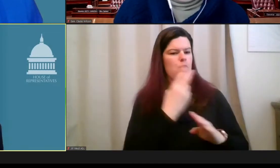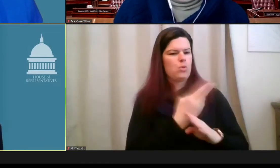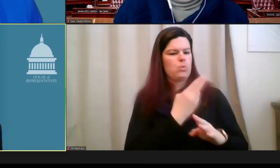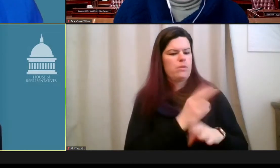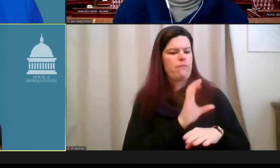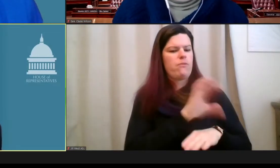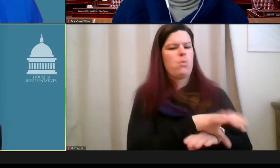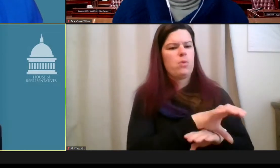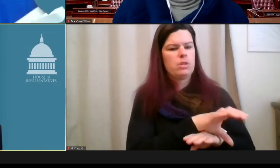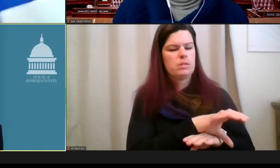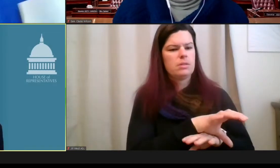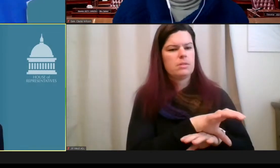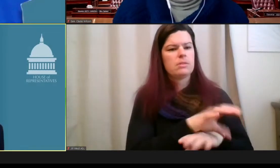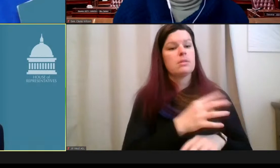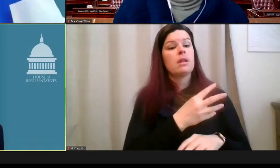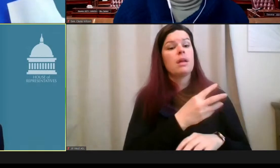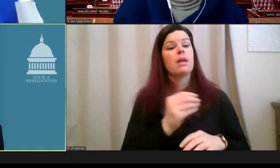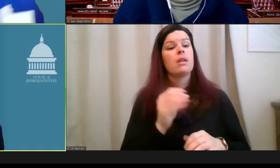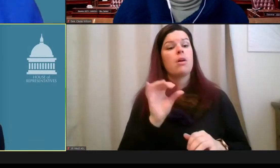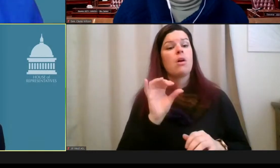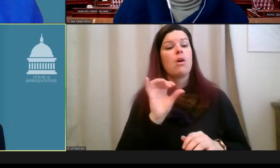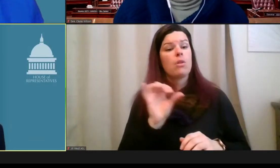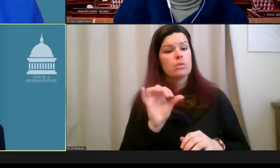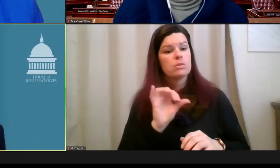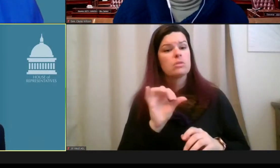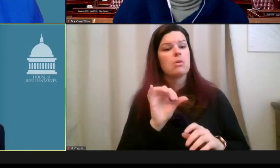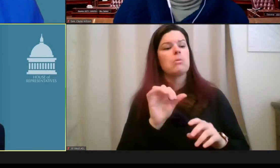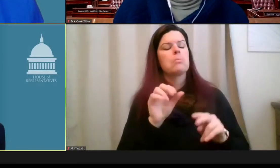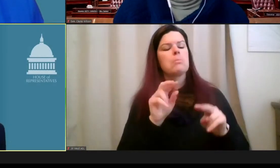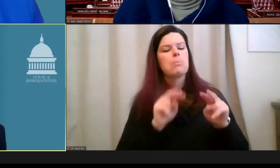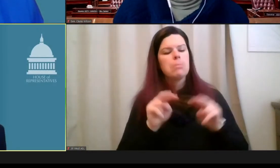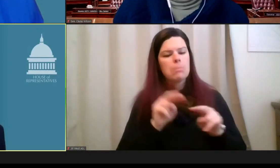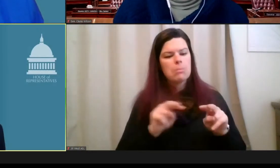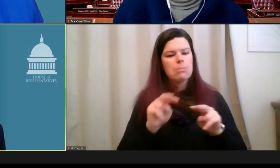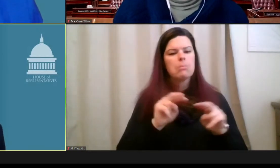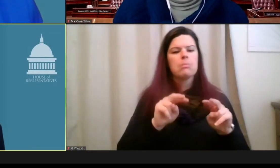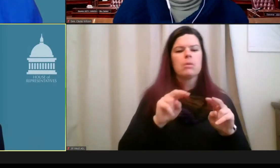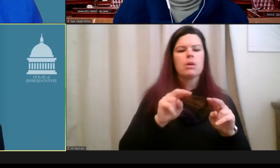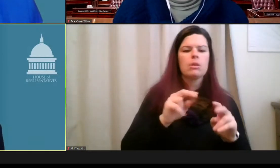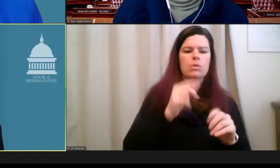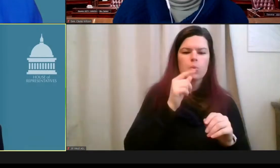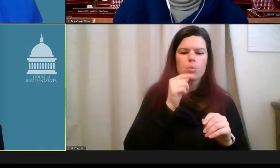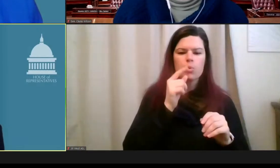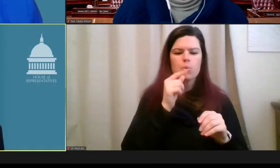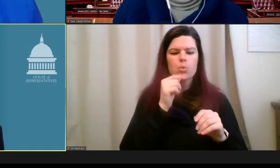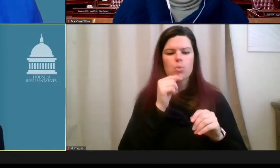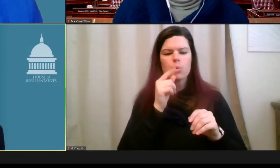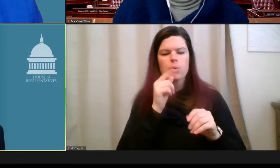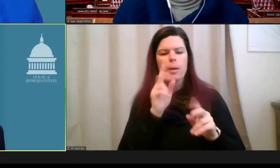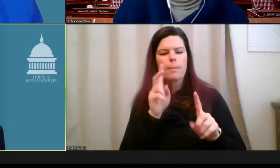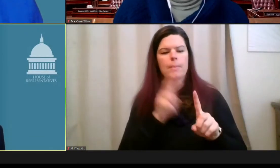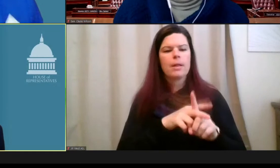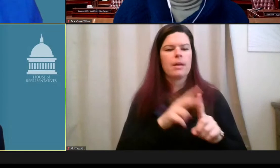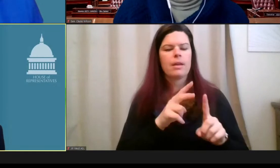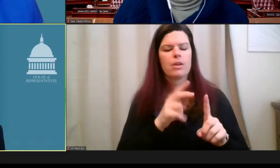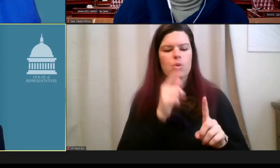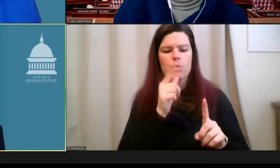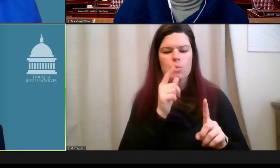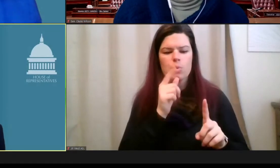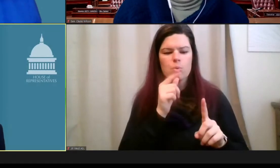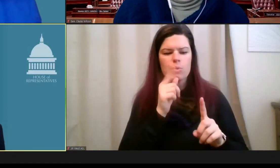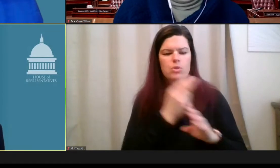consider the characteristic and context of our local community when applying new police practices and